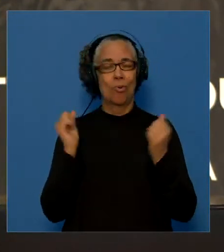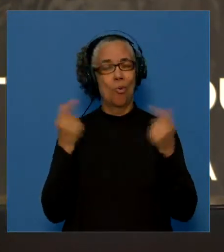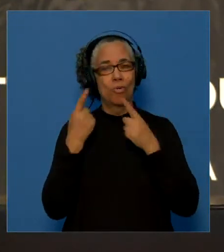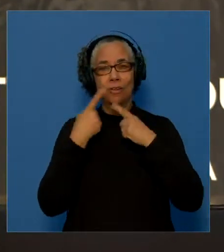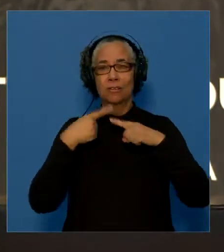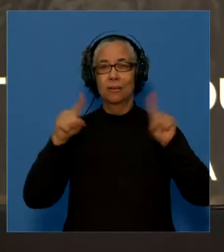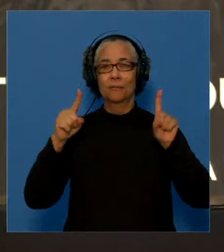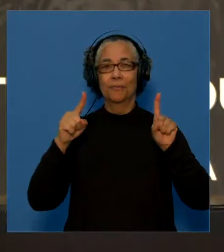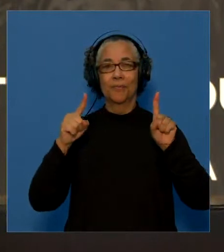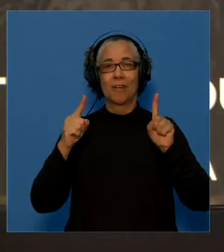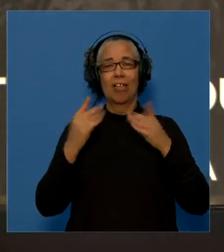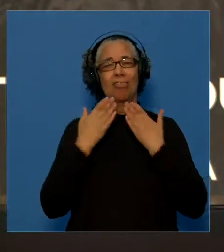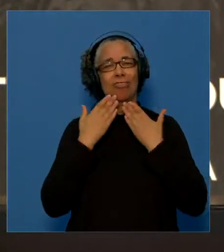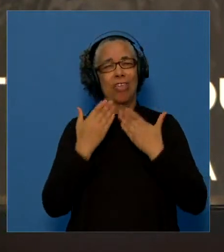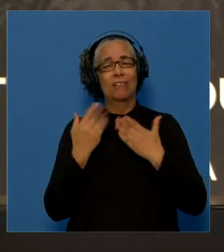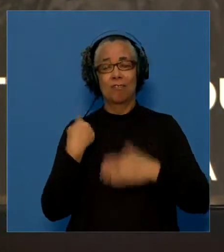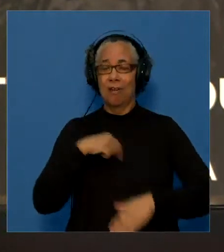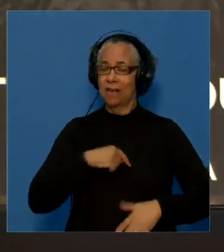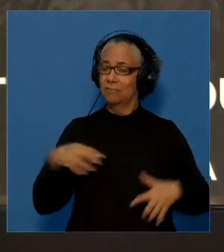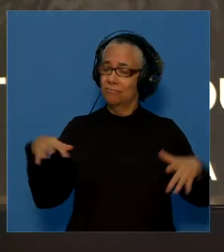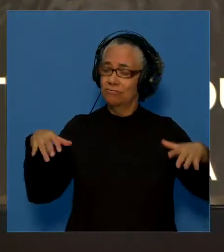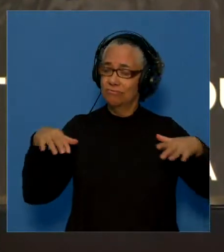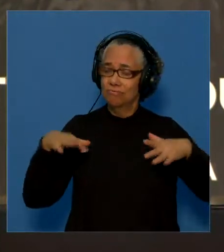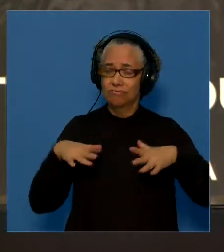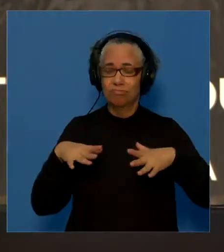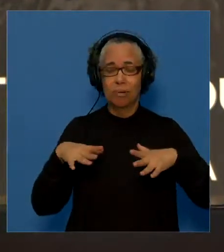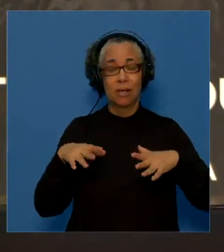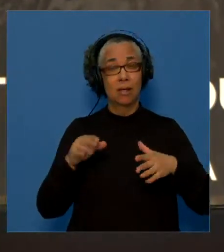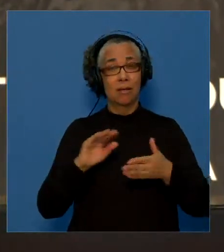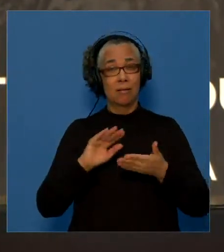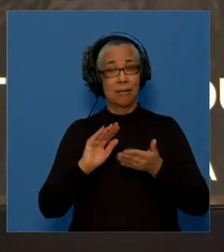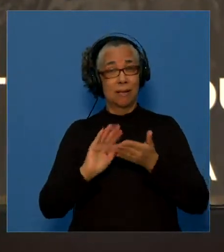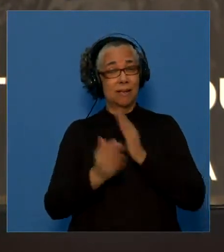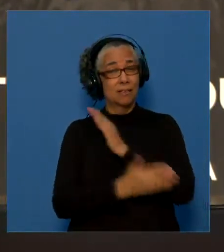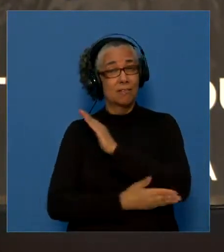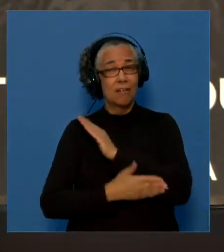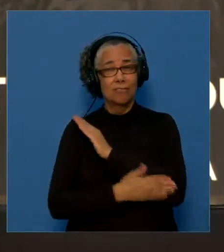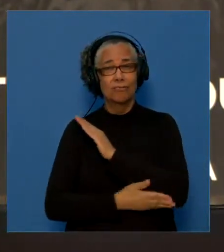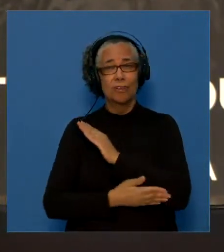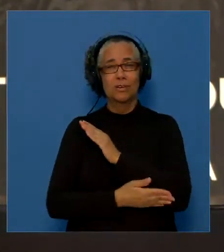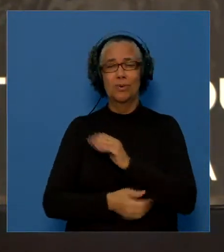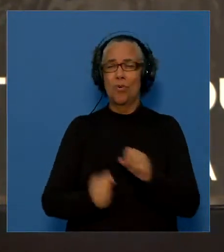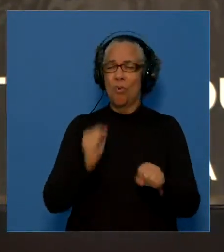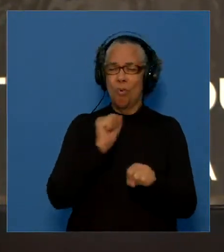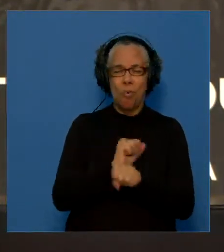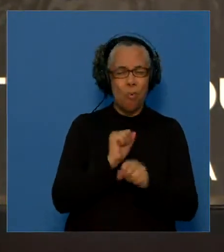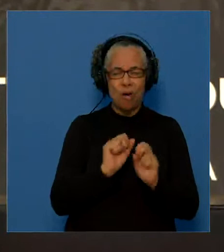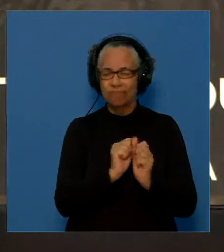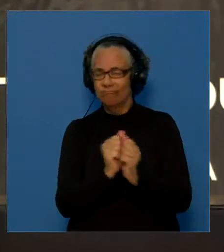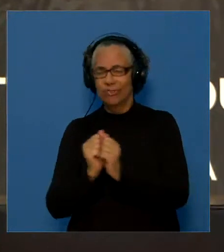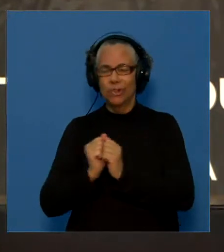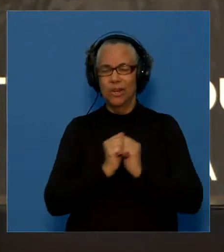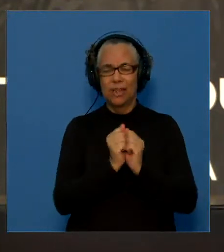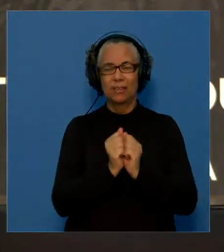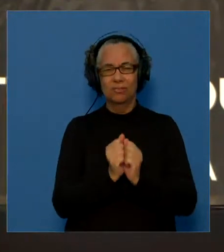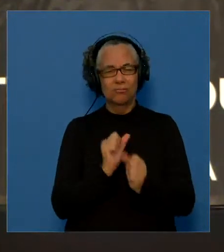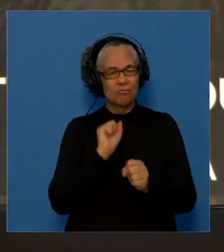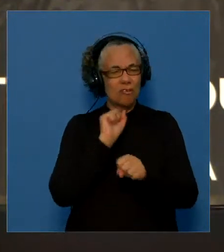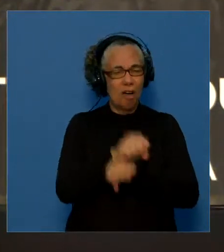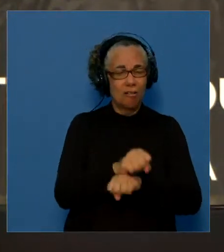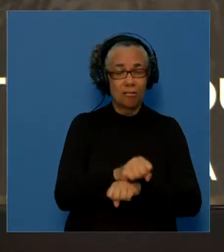I'm thankful for us coming together as a country to work in a unified fashion to tackle this